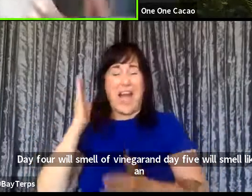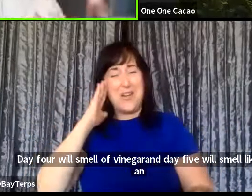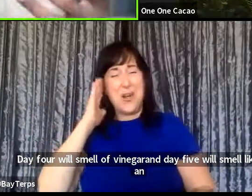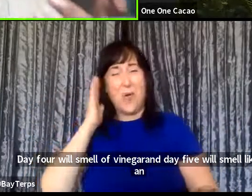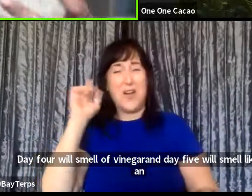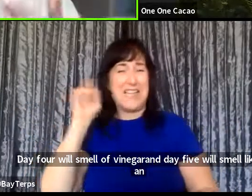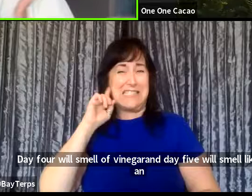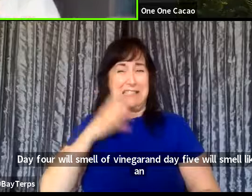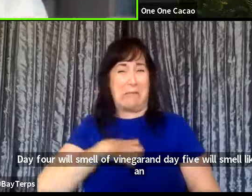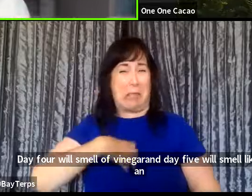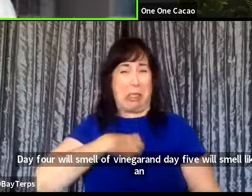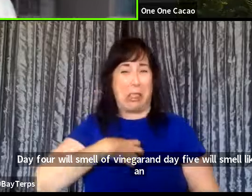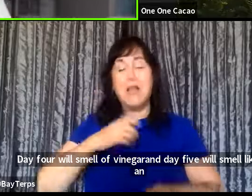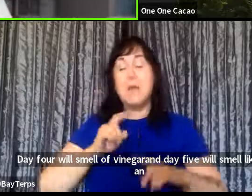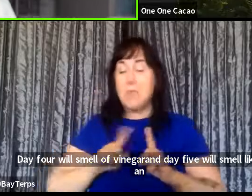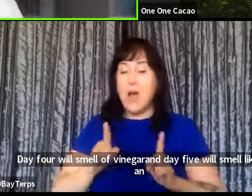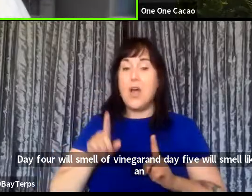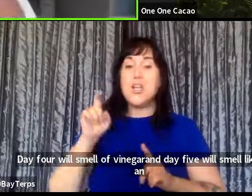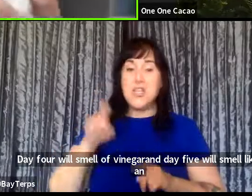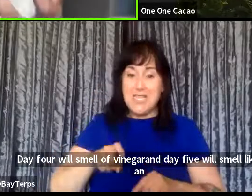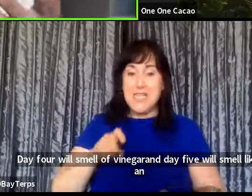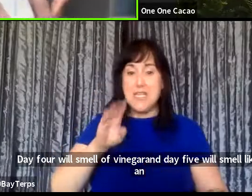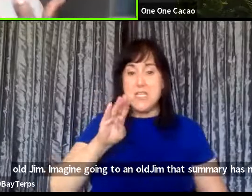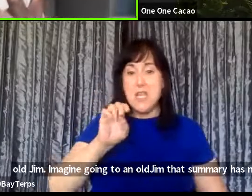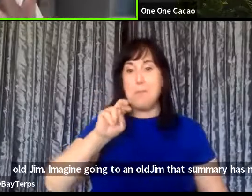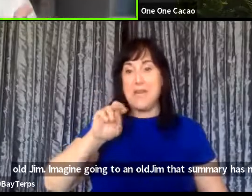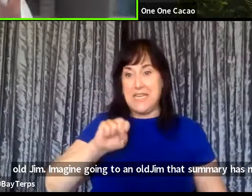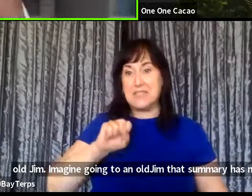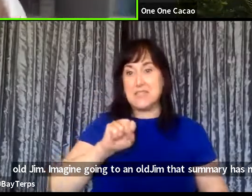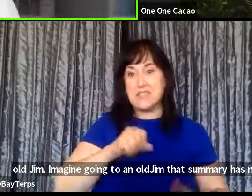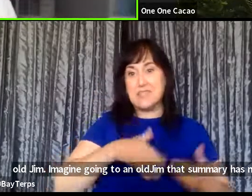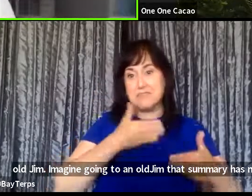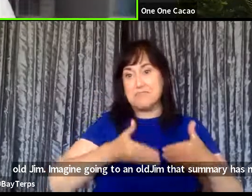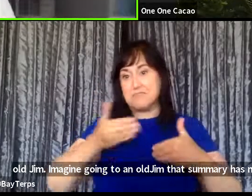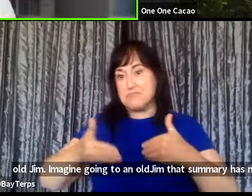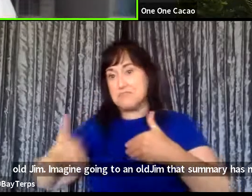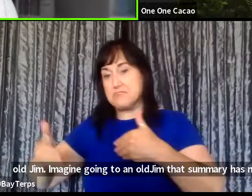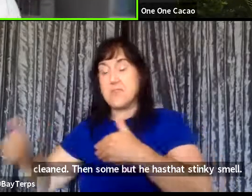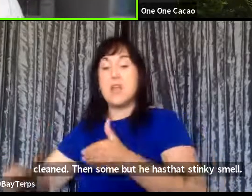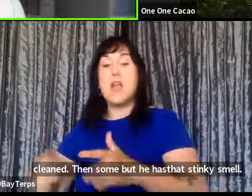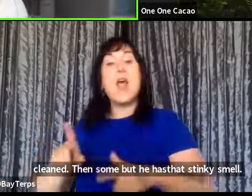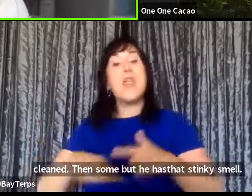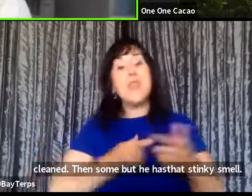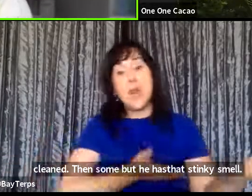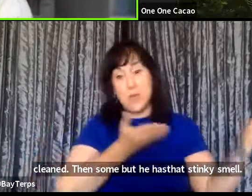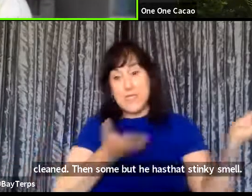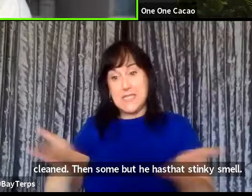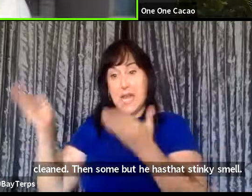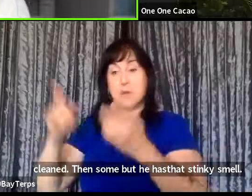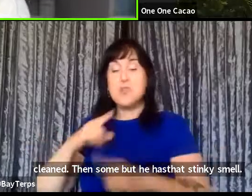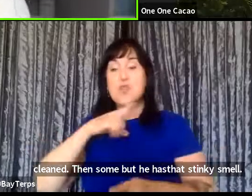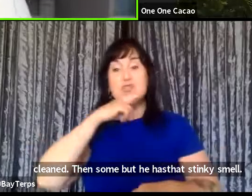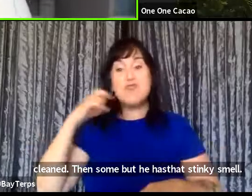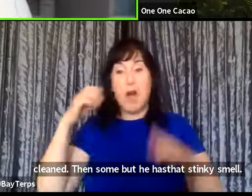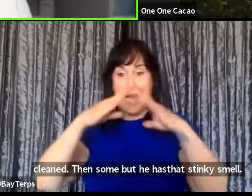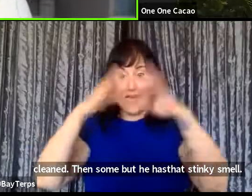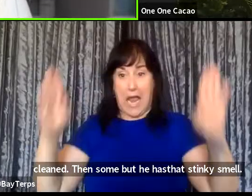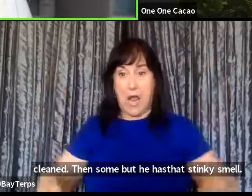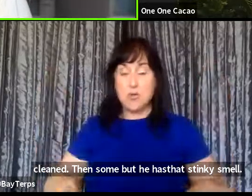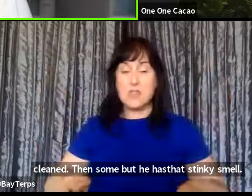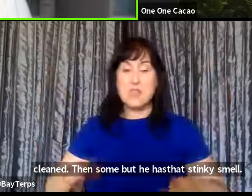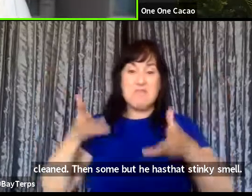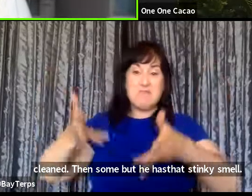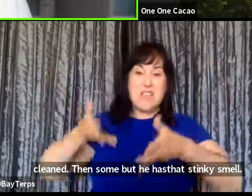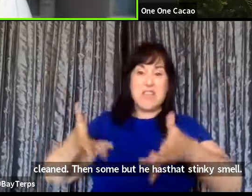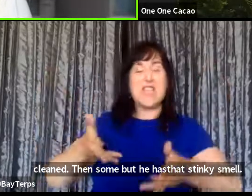need the beans to go through that transformation. When we do that, we'll then take the beans to a drying house where they'll dry for between 5